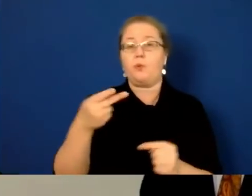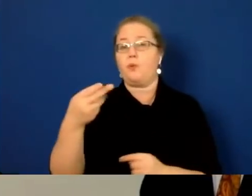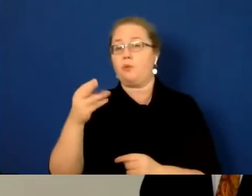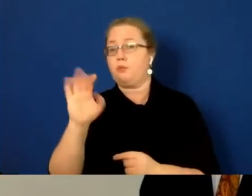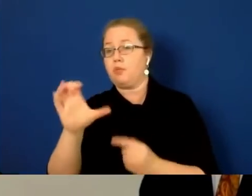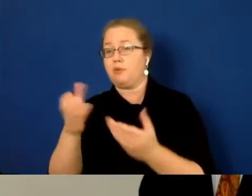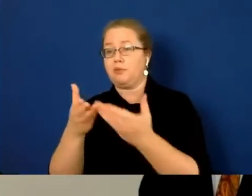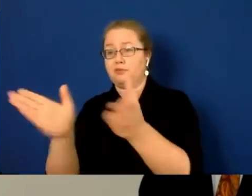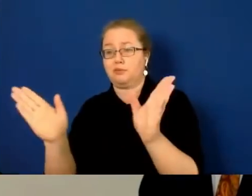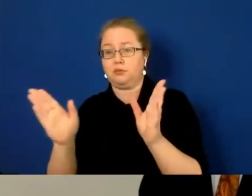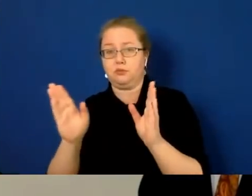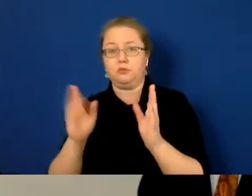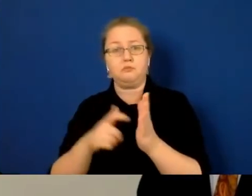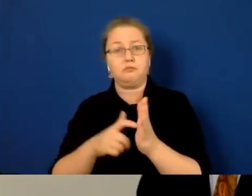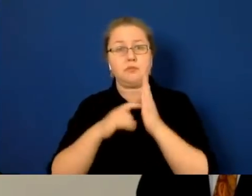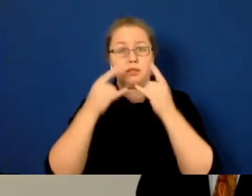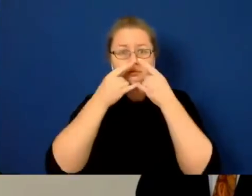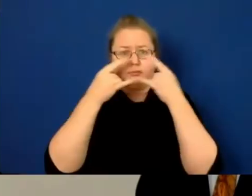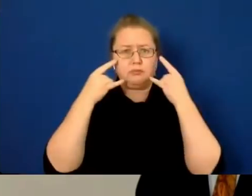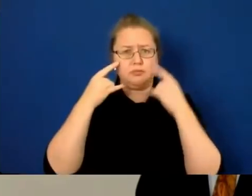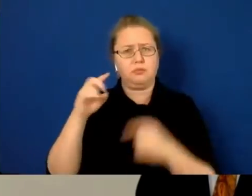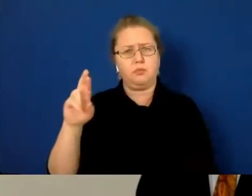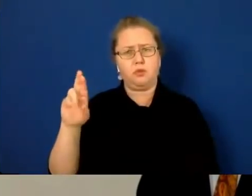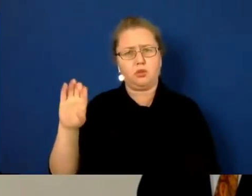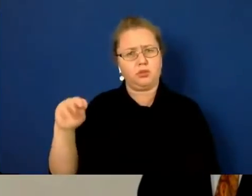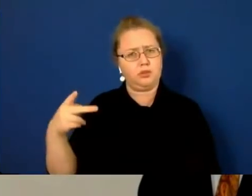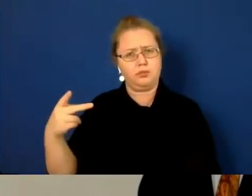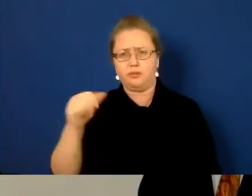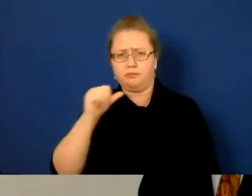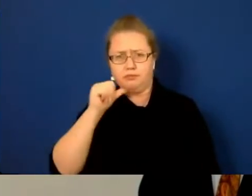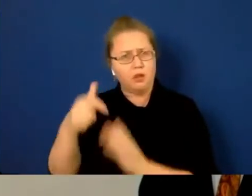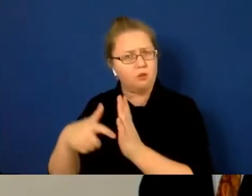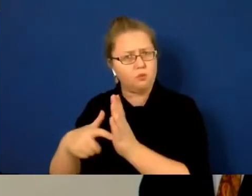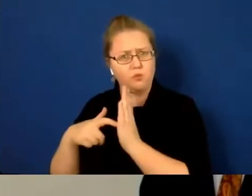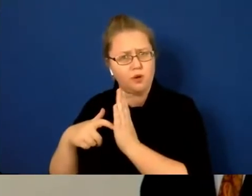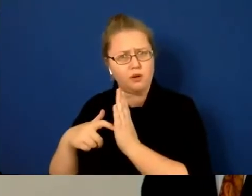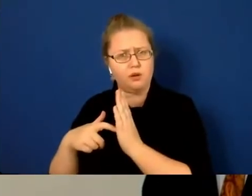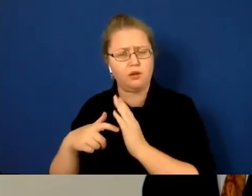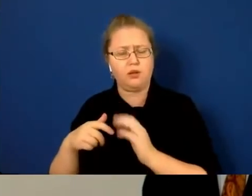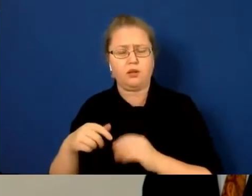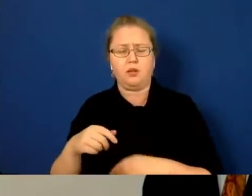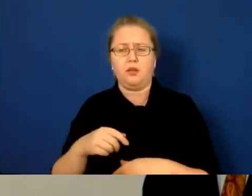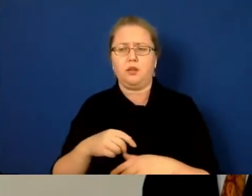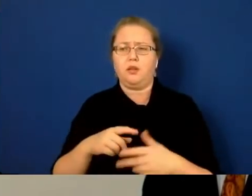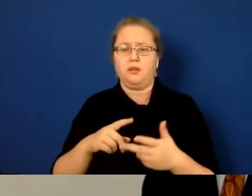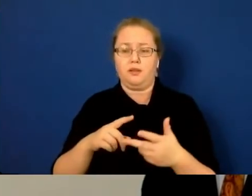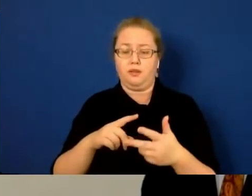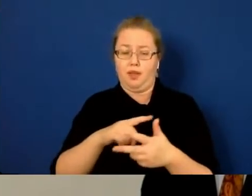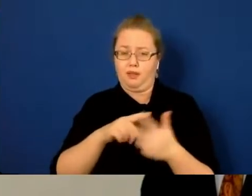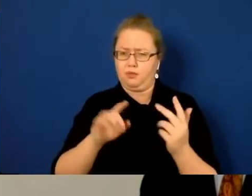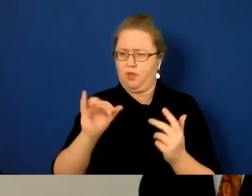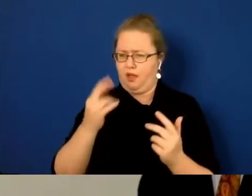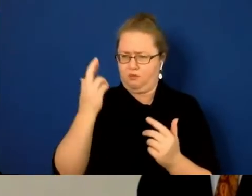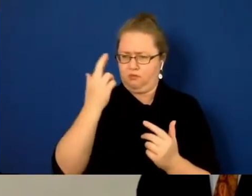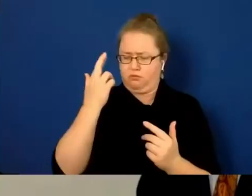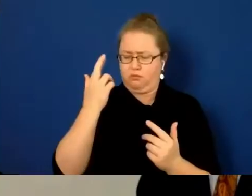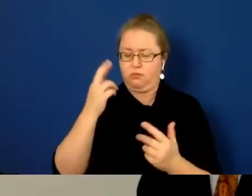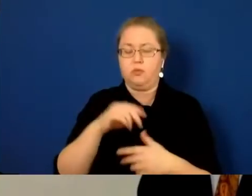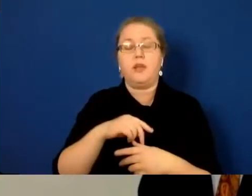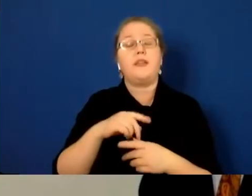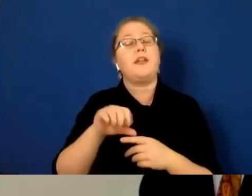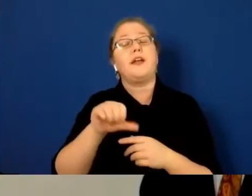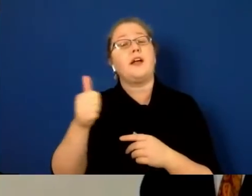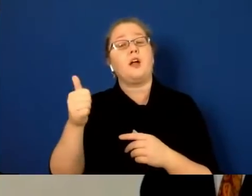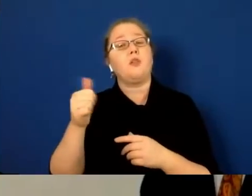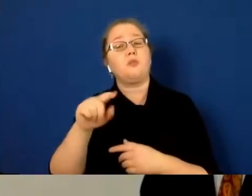Mike, do you have a follow-up? Yes, I guess paramedics and the Vancouver